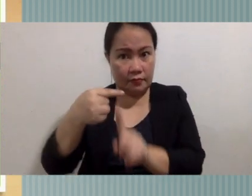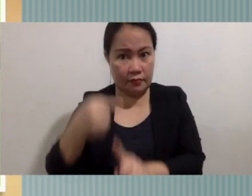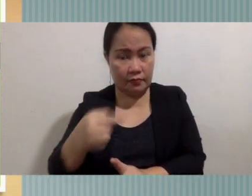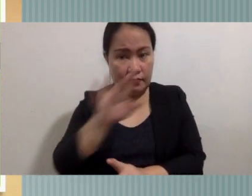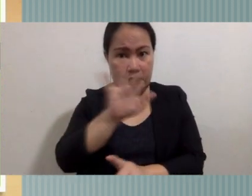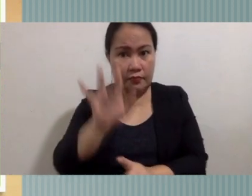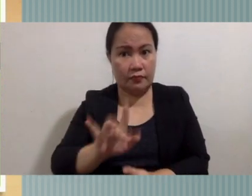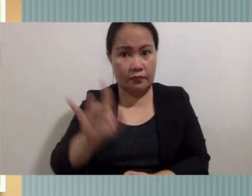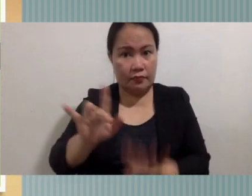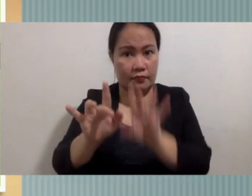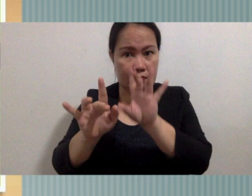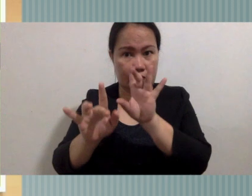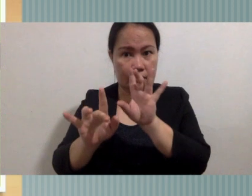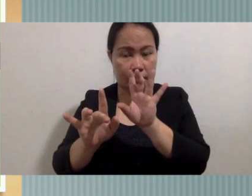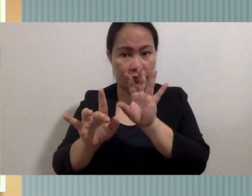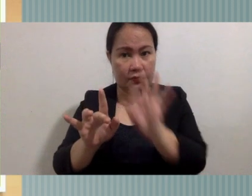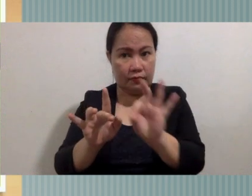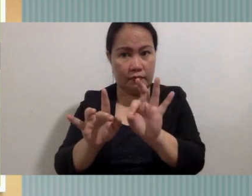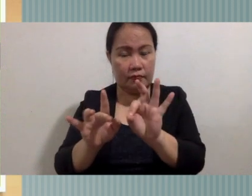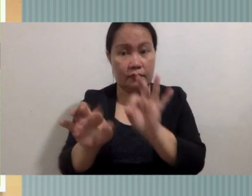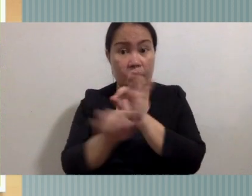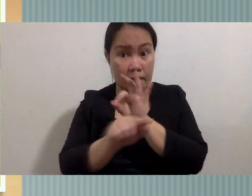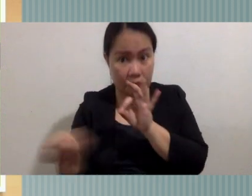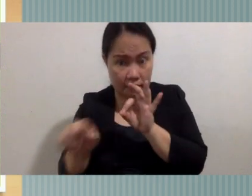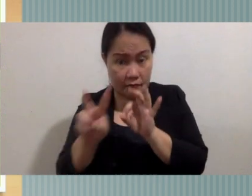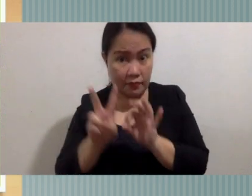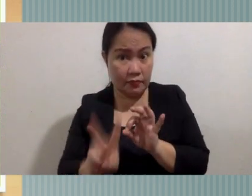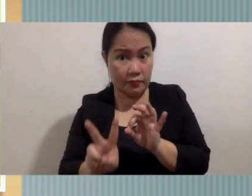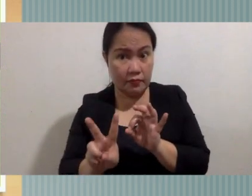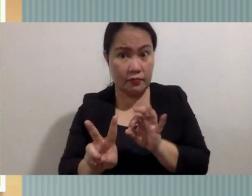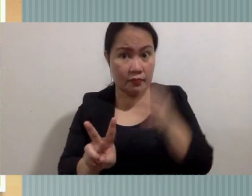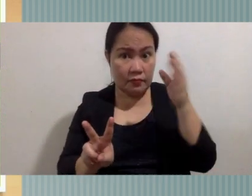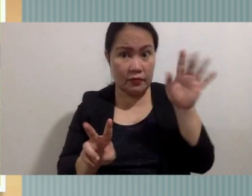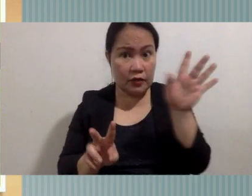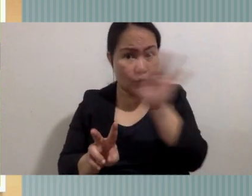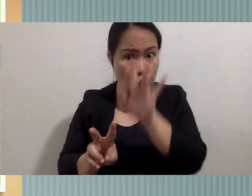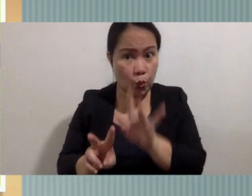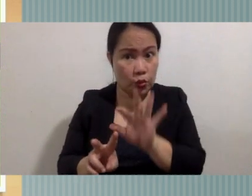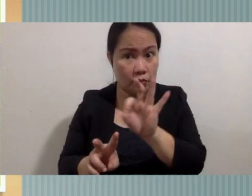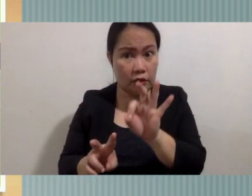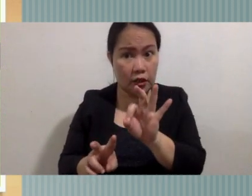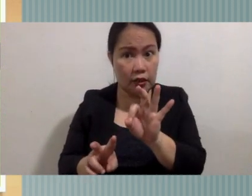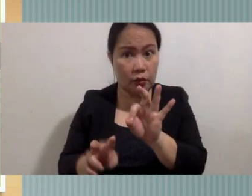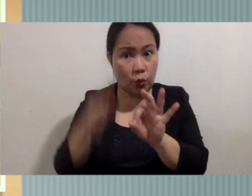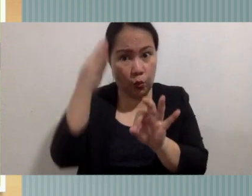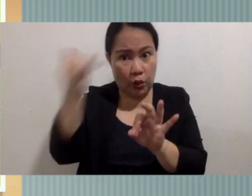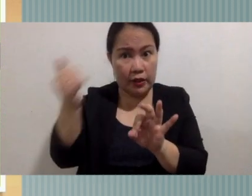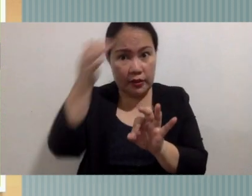have negative 7, positive or negative square root of 9. Why?